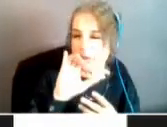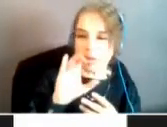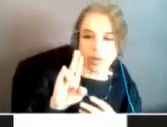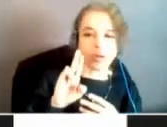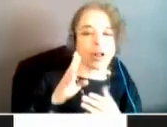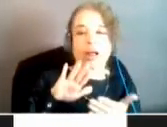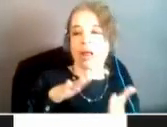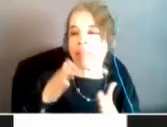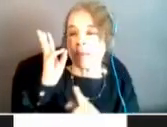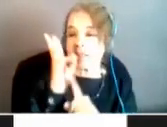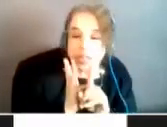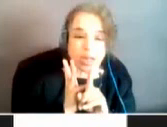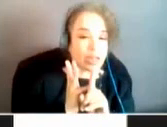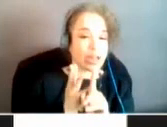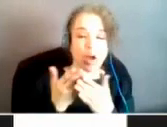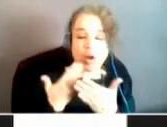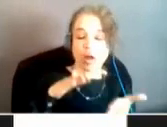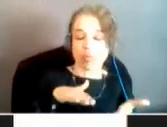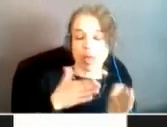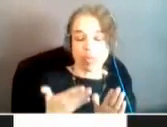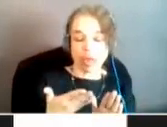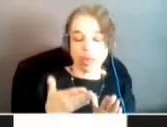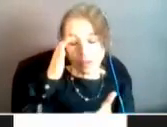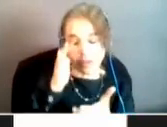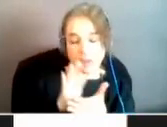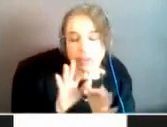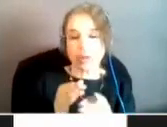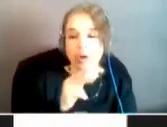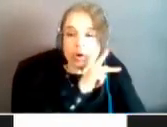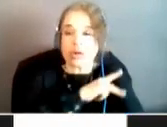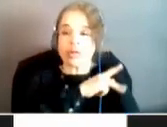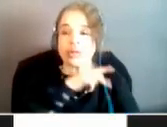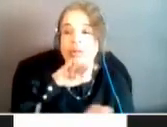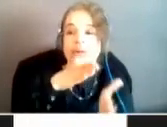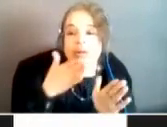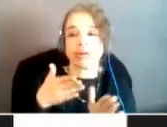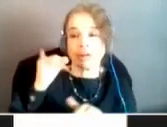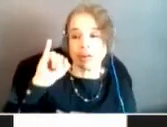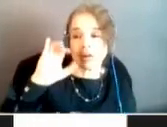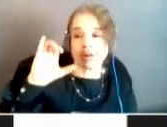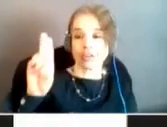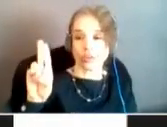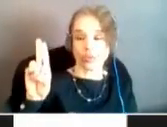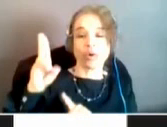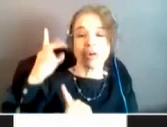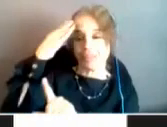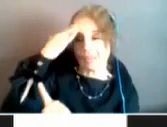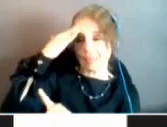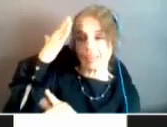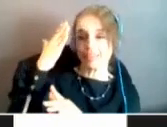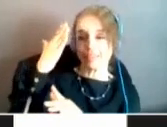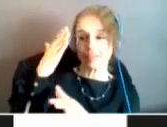after the death, 6 months post-loss in bereaved relatives of patients who died in the ICU. We know, and